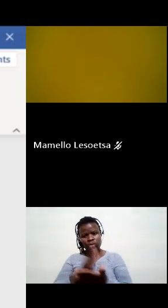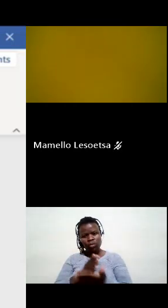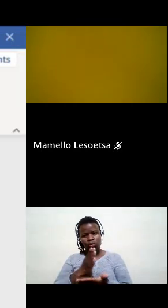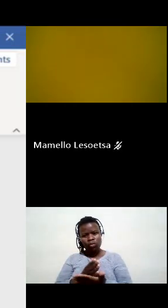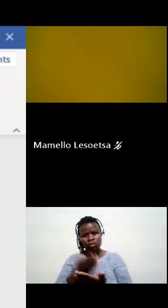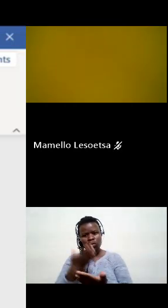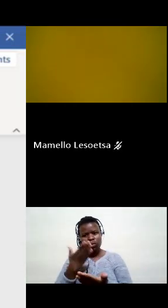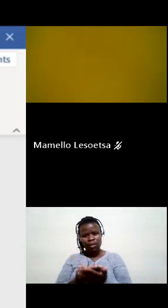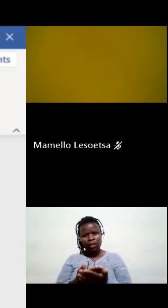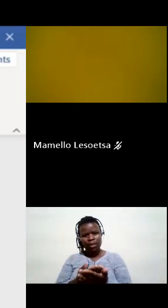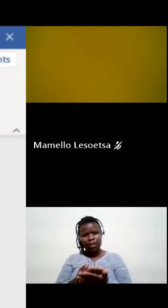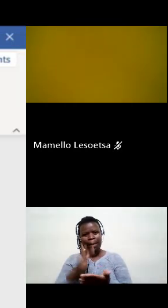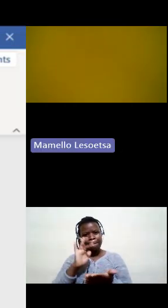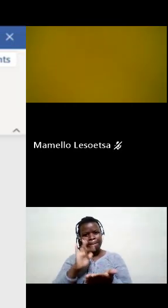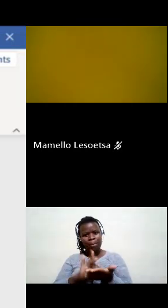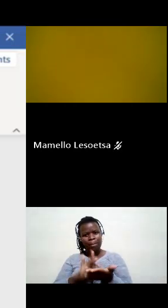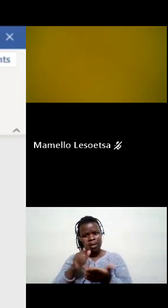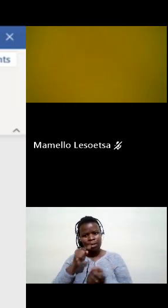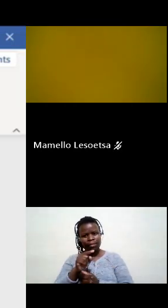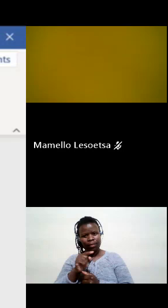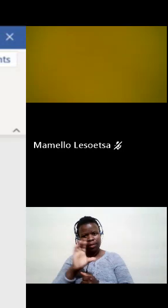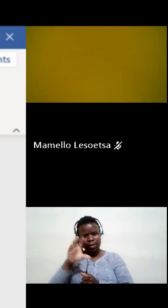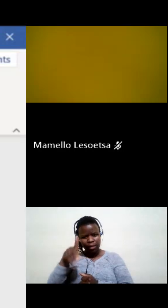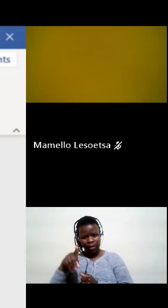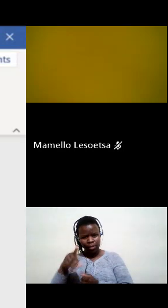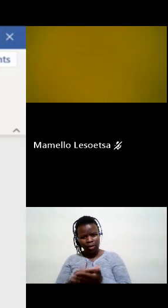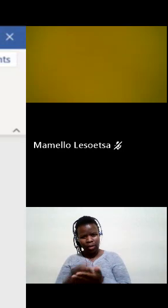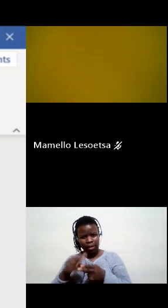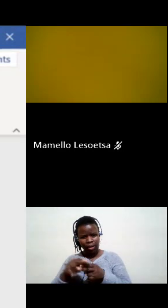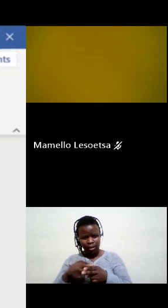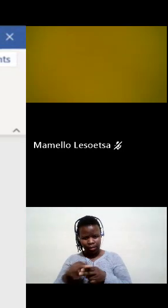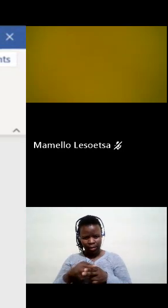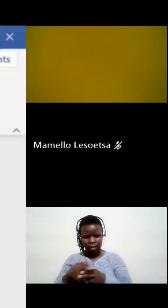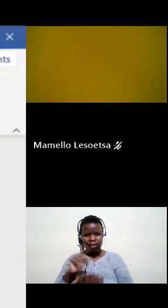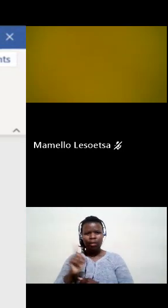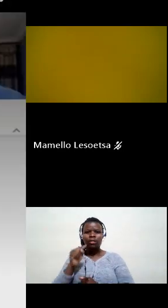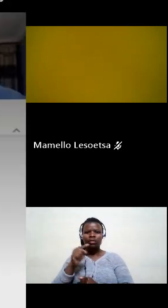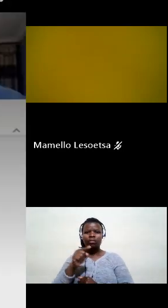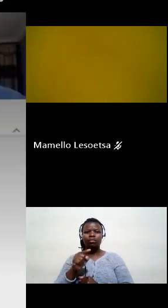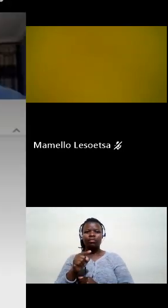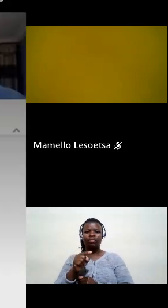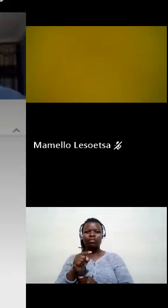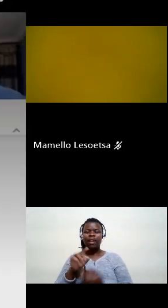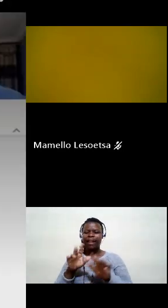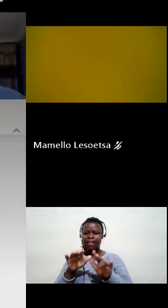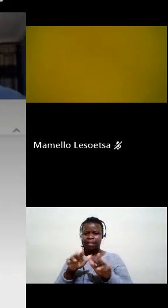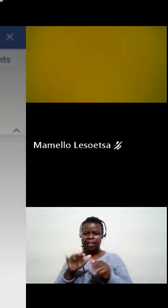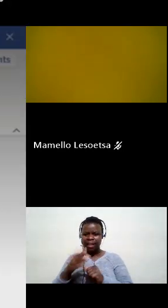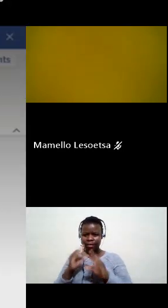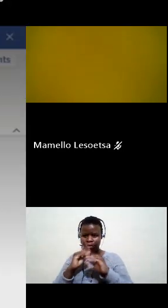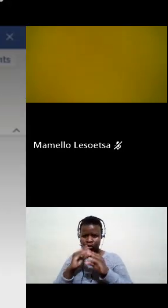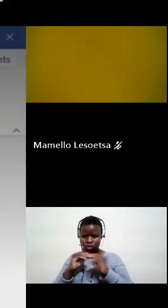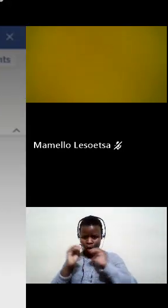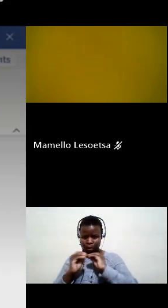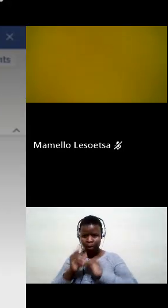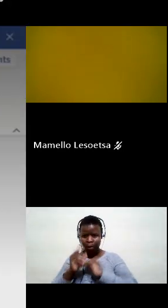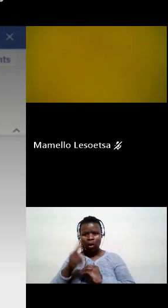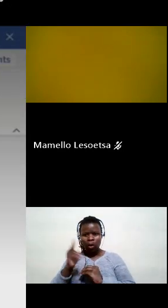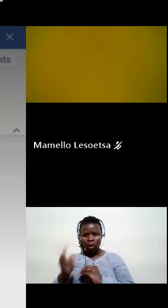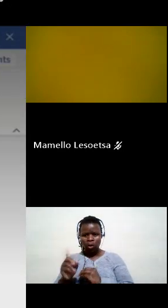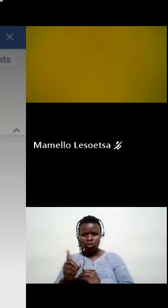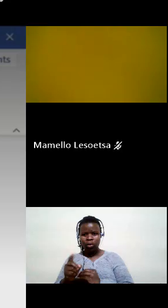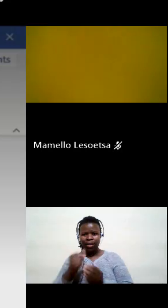the CPs, they can use their eye pointing if they cannot talk. Yes, and then also sitting arrangement,